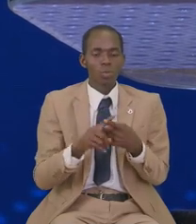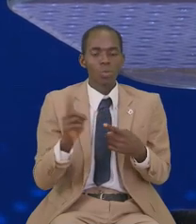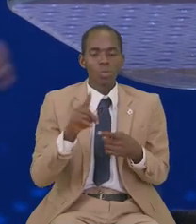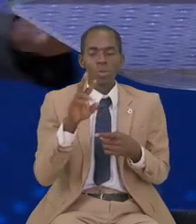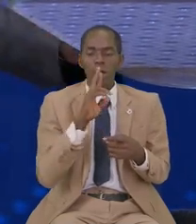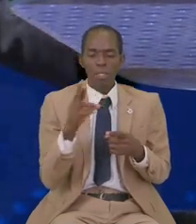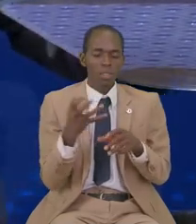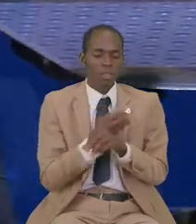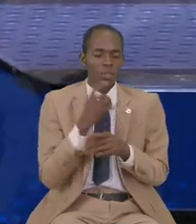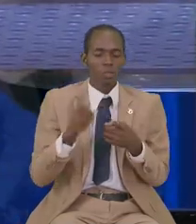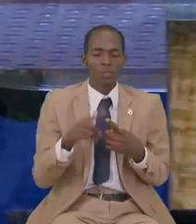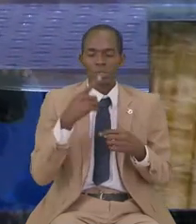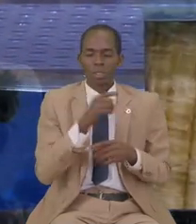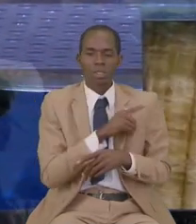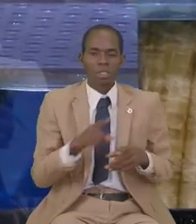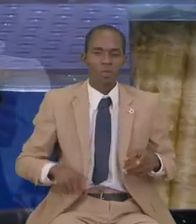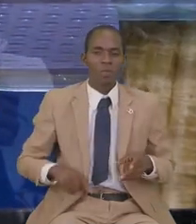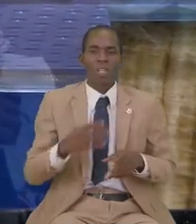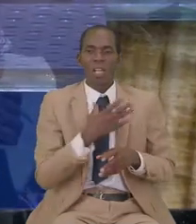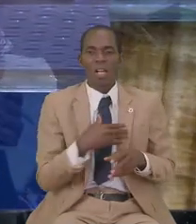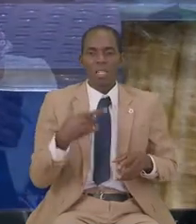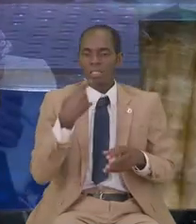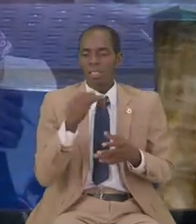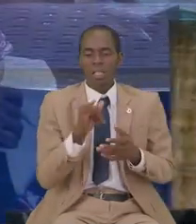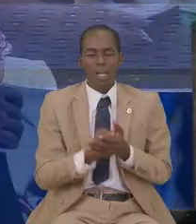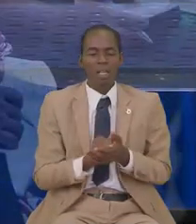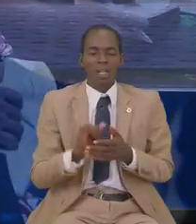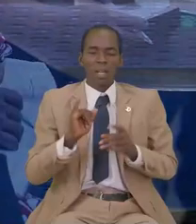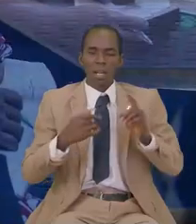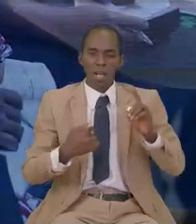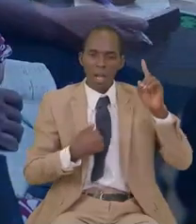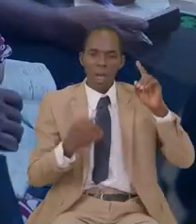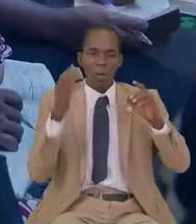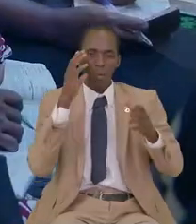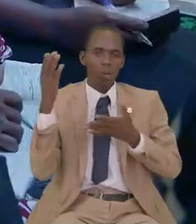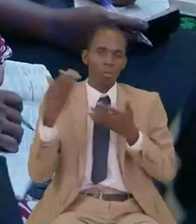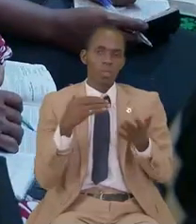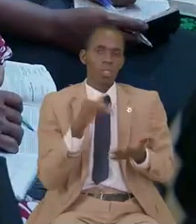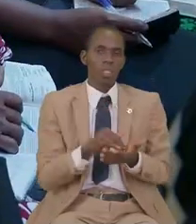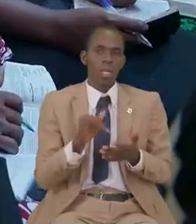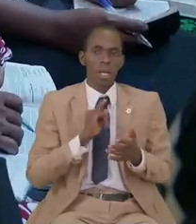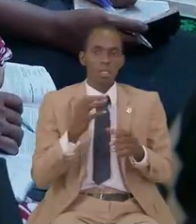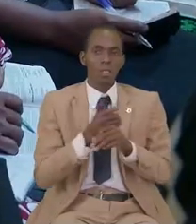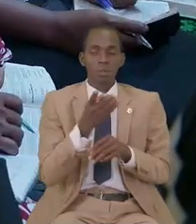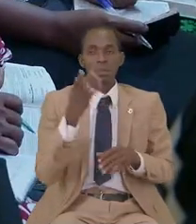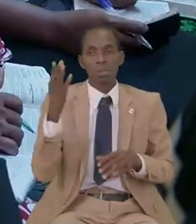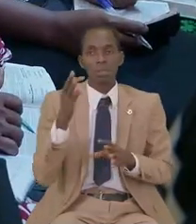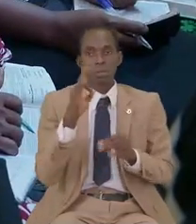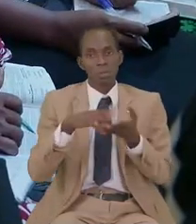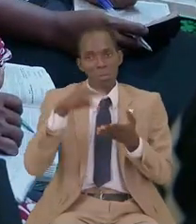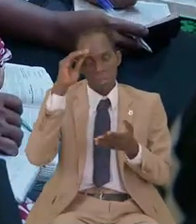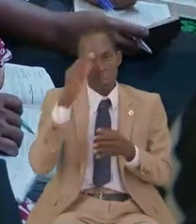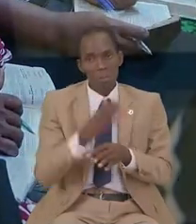the Lord. And I will bring you again. I take you there. If you learn your lesson, if